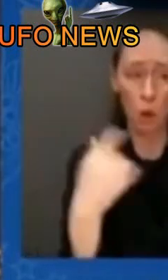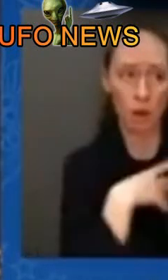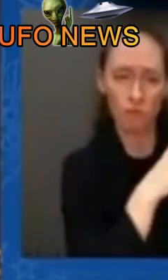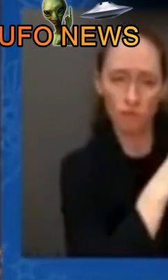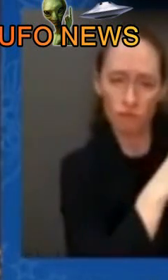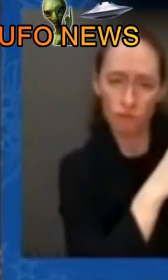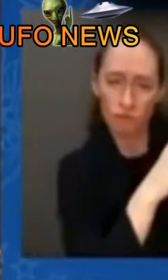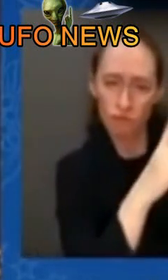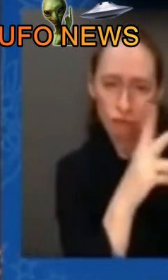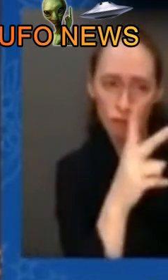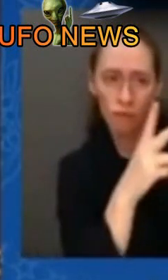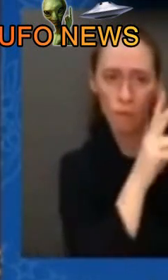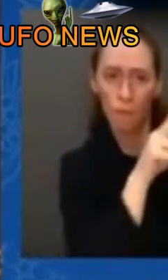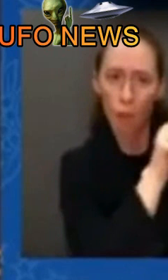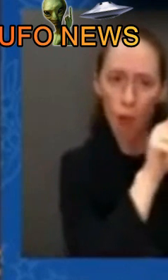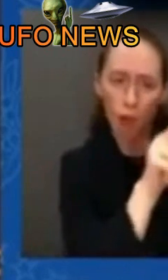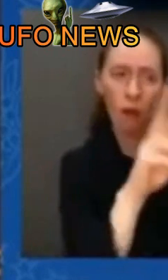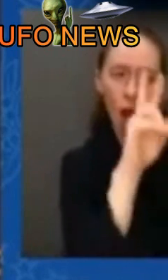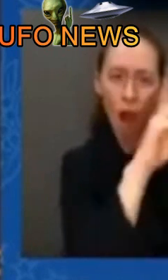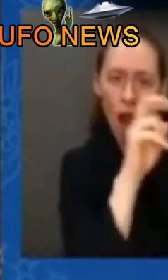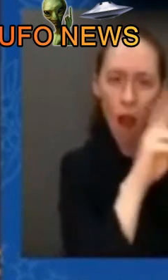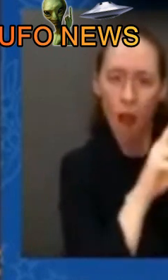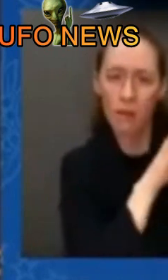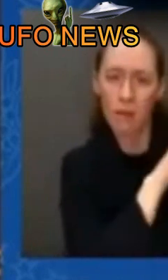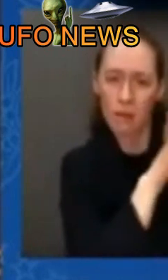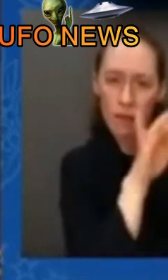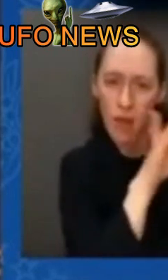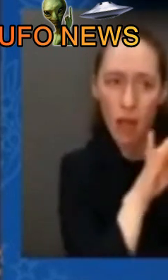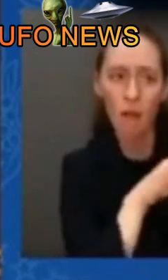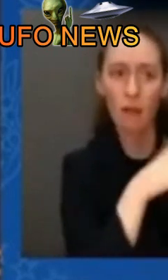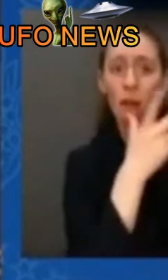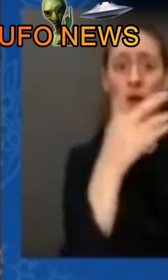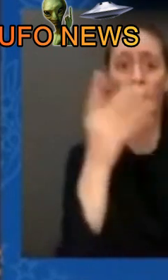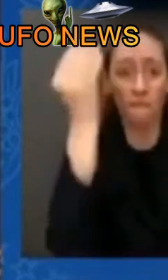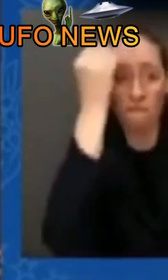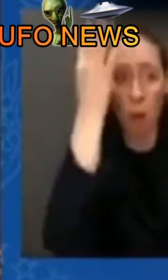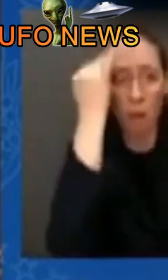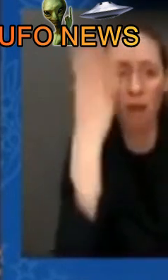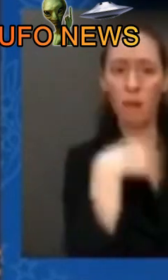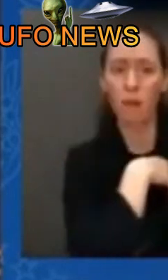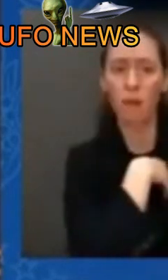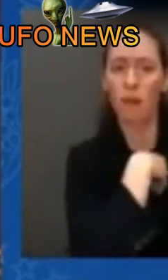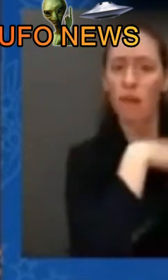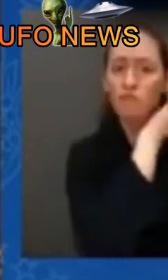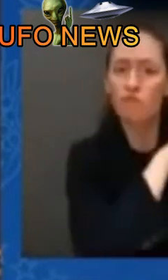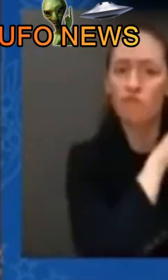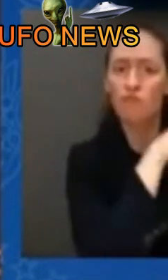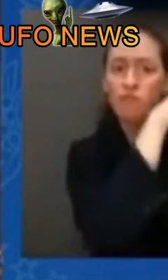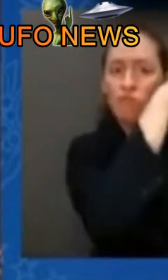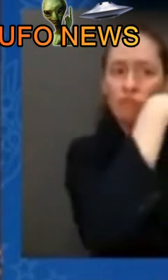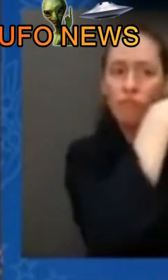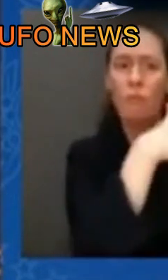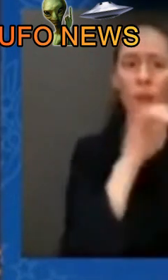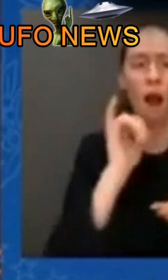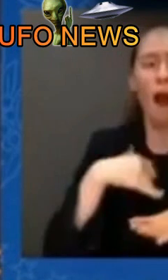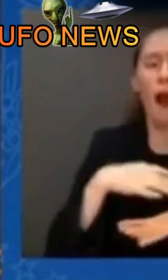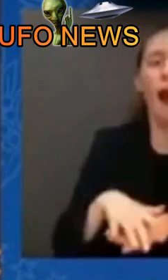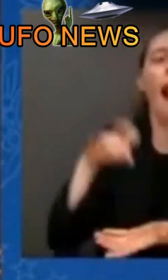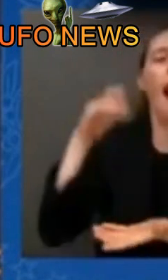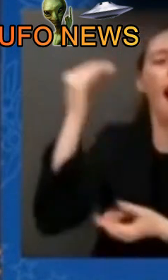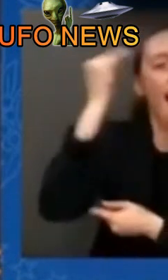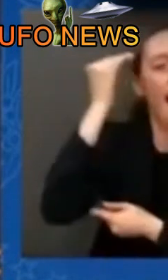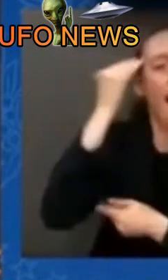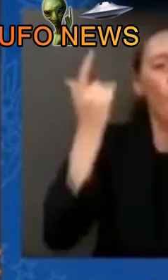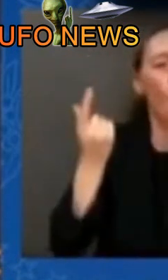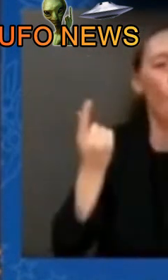more about how it operates. And because we knew its path, we were able to protect sensitive sites against collection. We